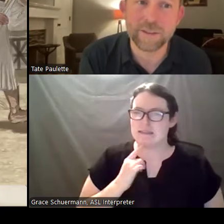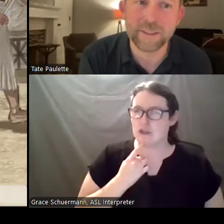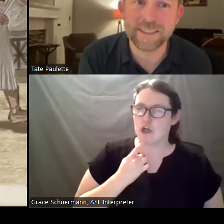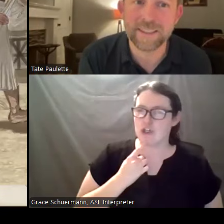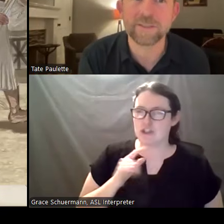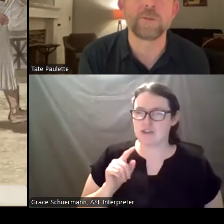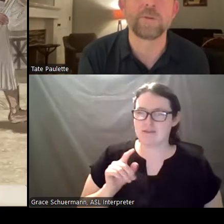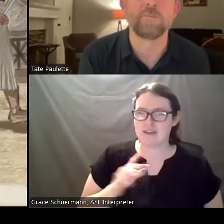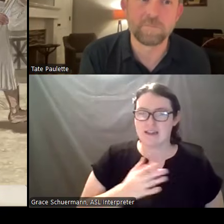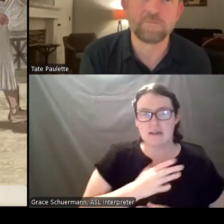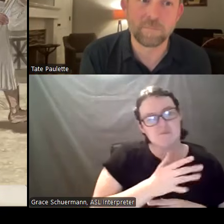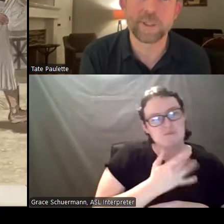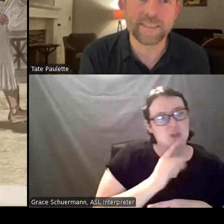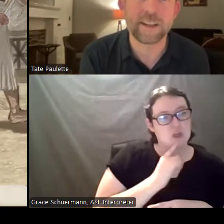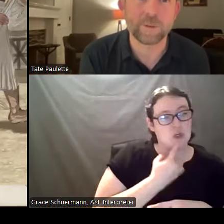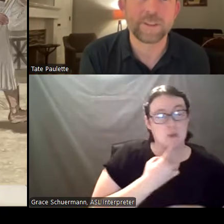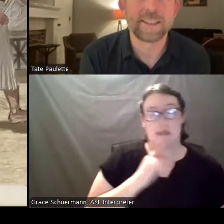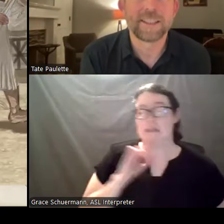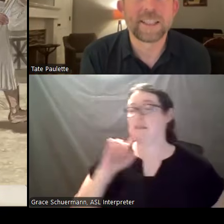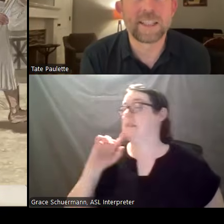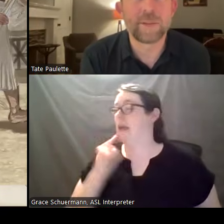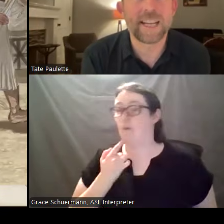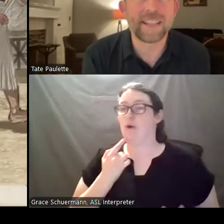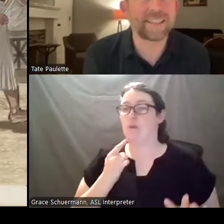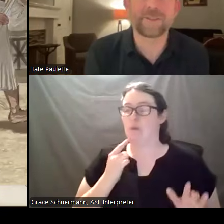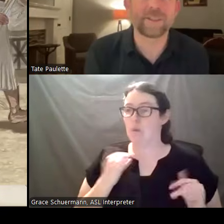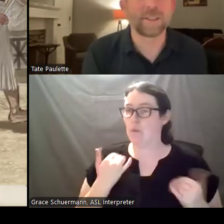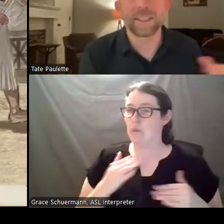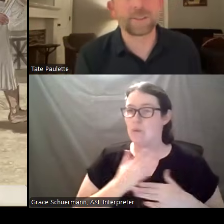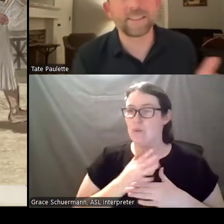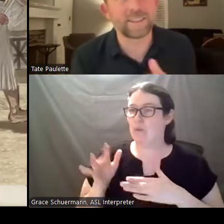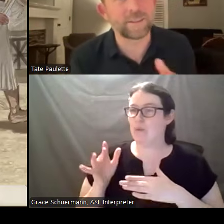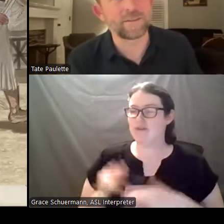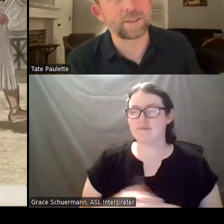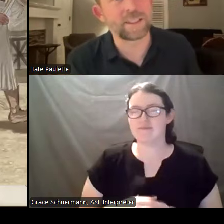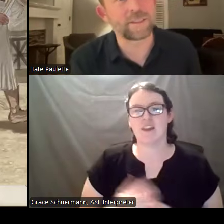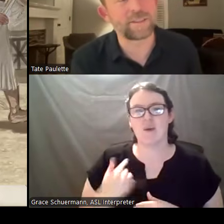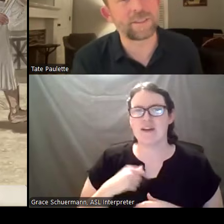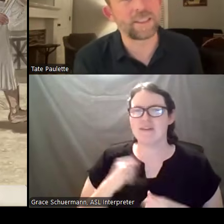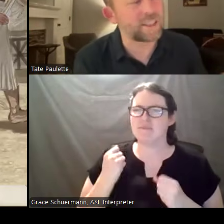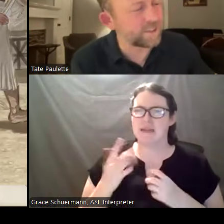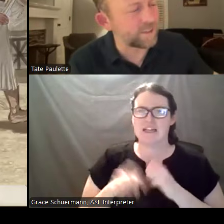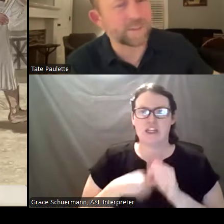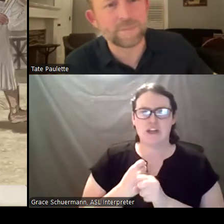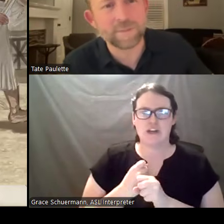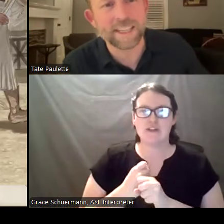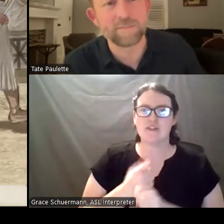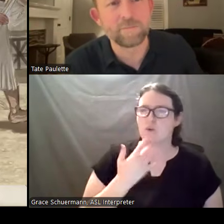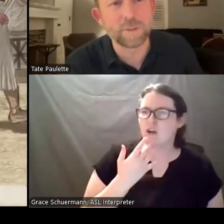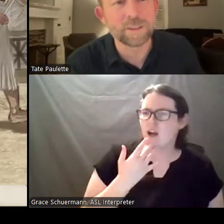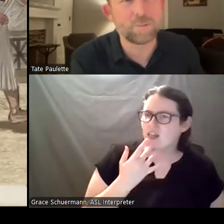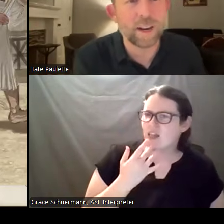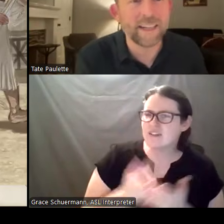of mildly tart to pretty sour. And they differed because we did this over several years. In color, they were sometimes kind